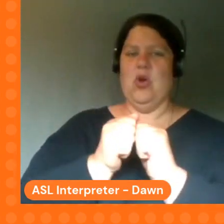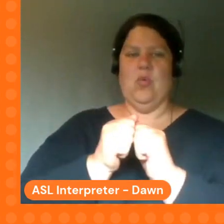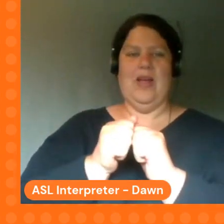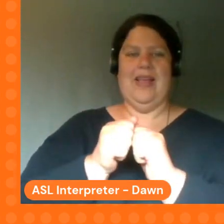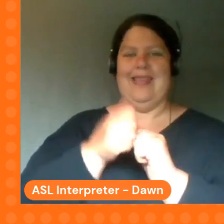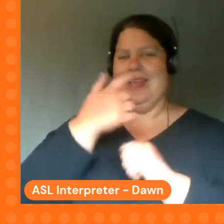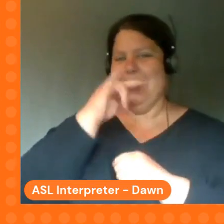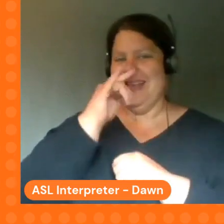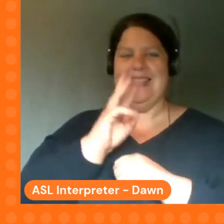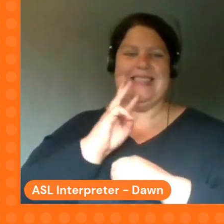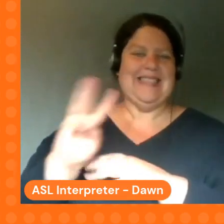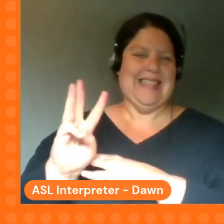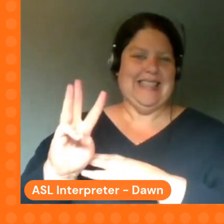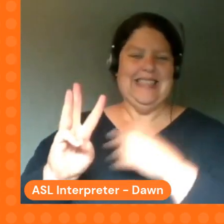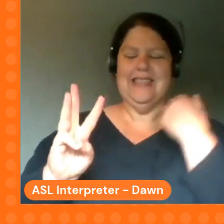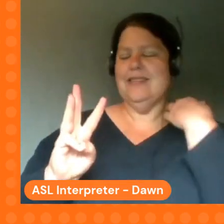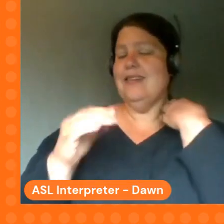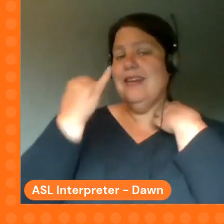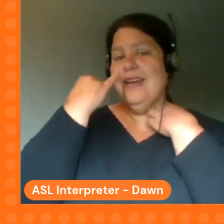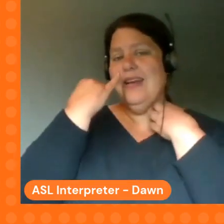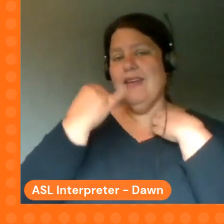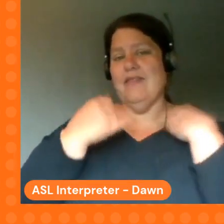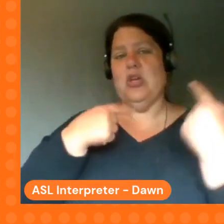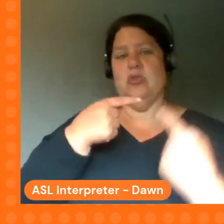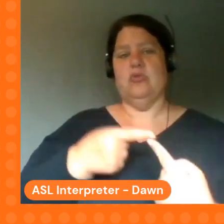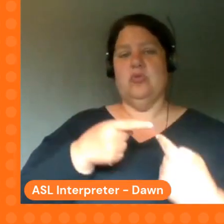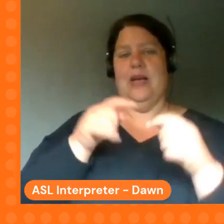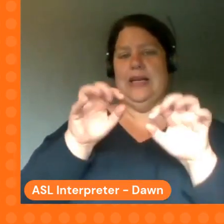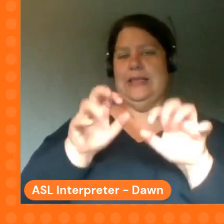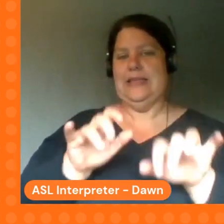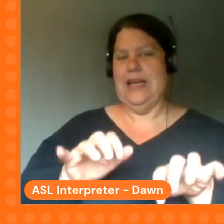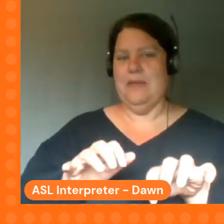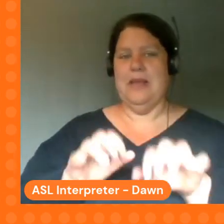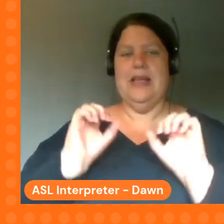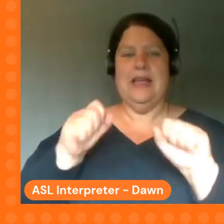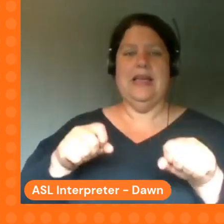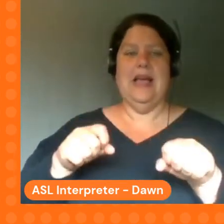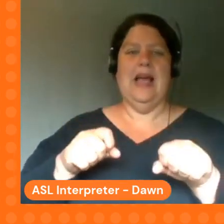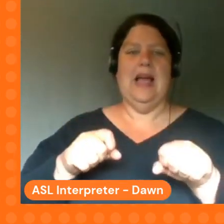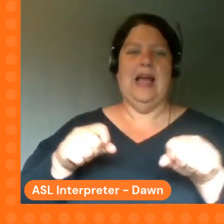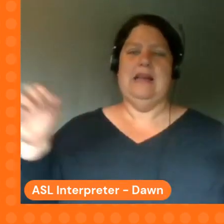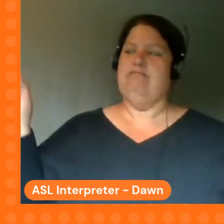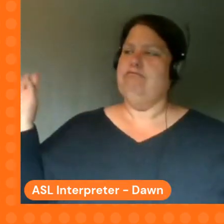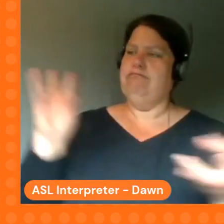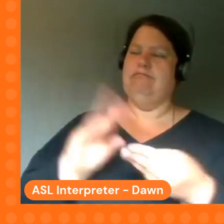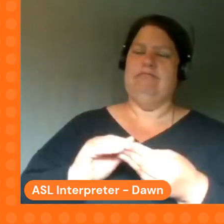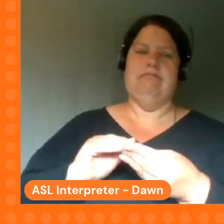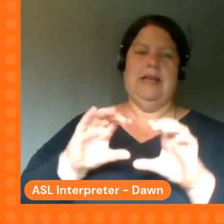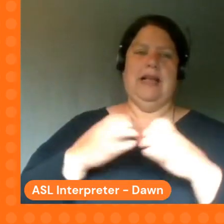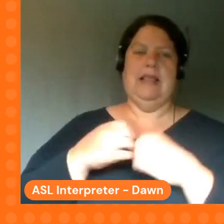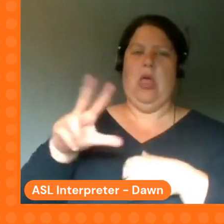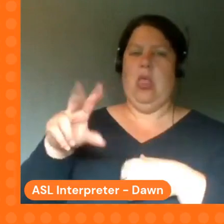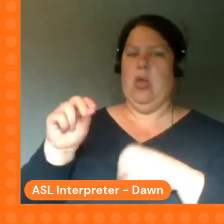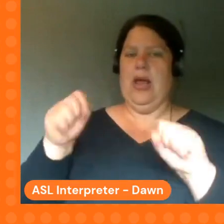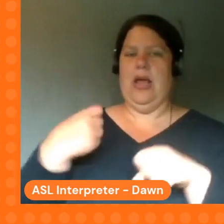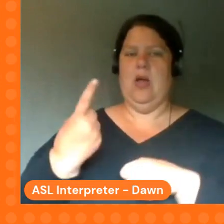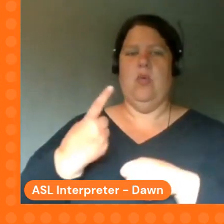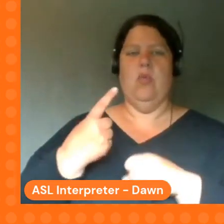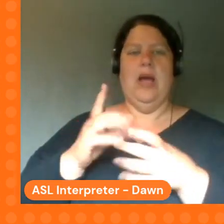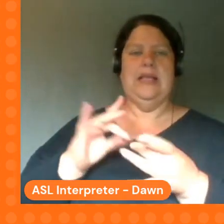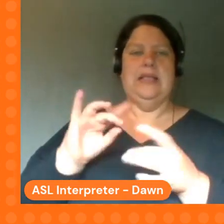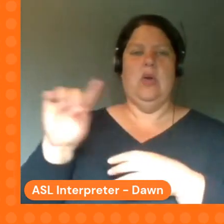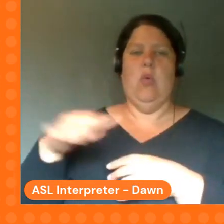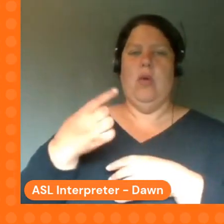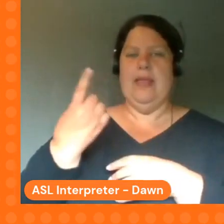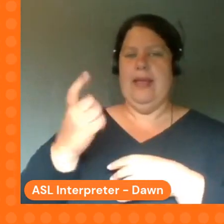And if they struggle with typing, they can collectively, a class of 30 can each do 1 sentence. So they only have to come up with 1 example.